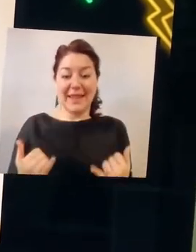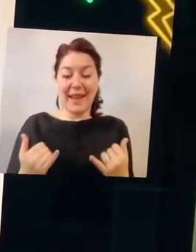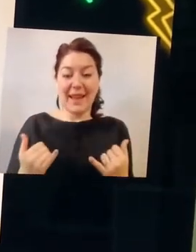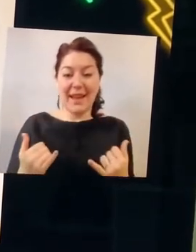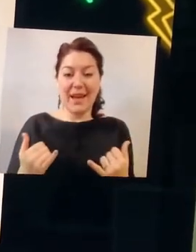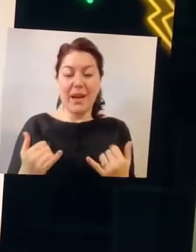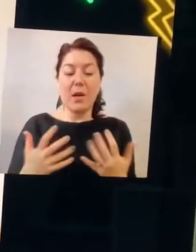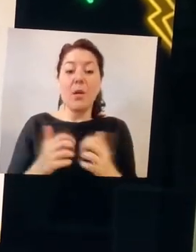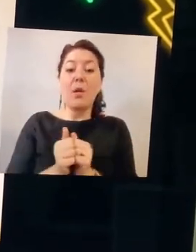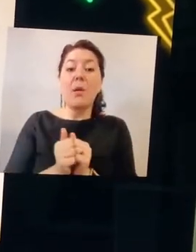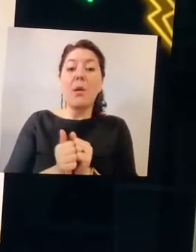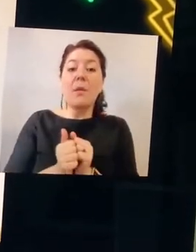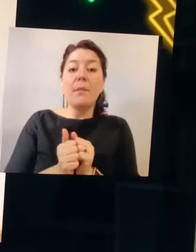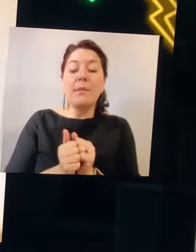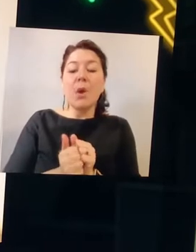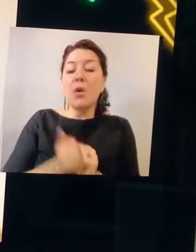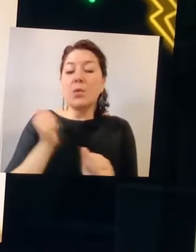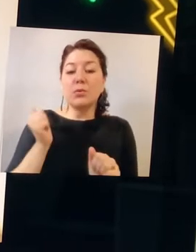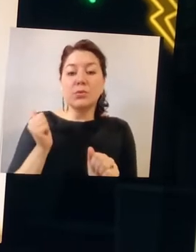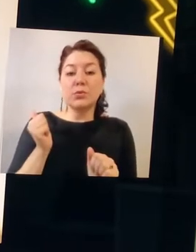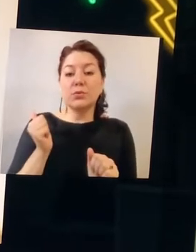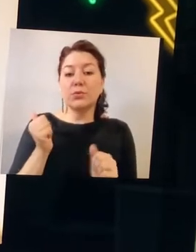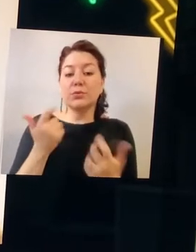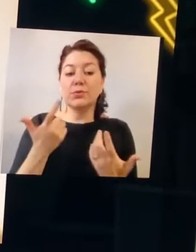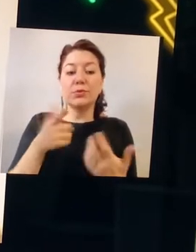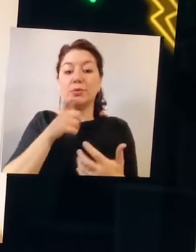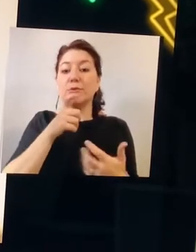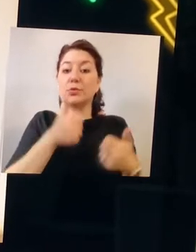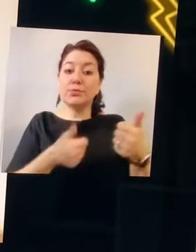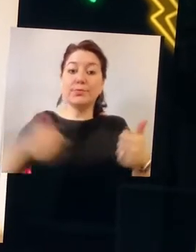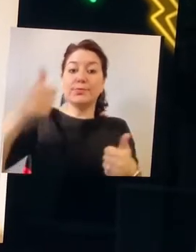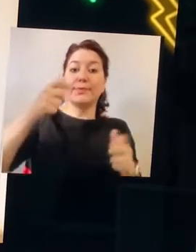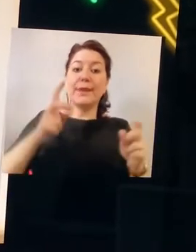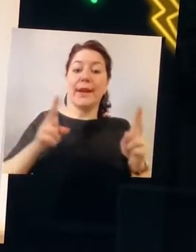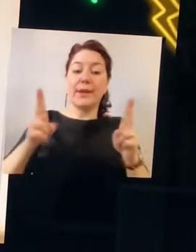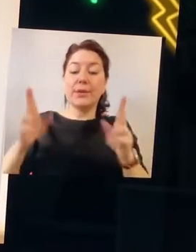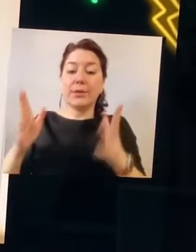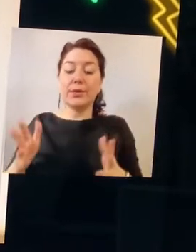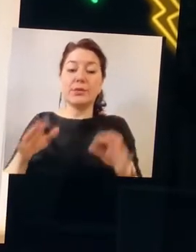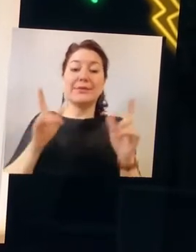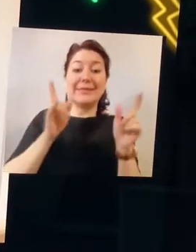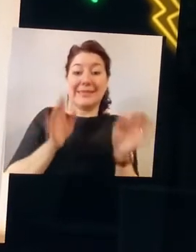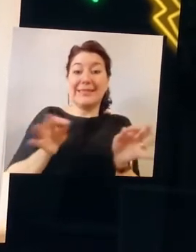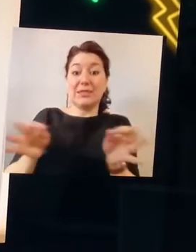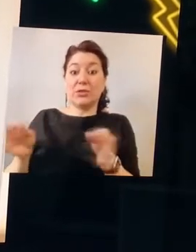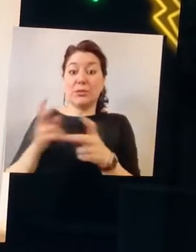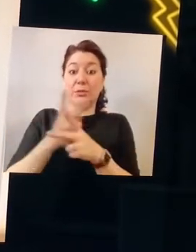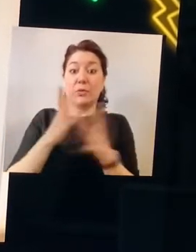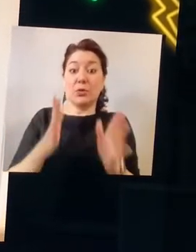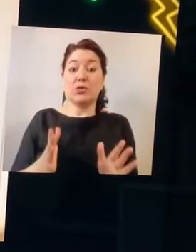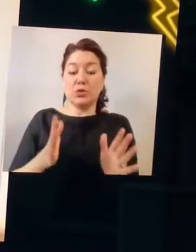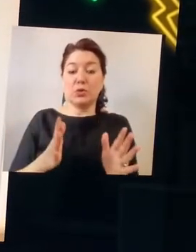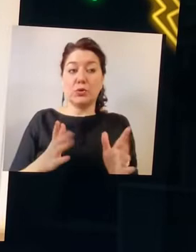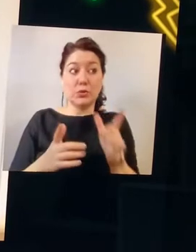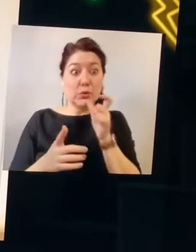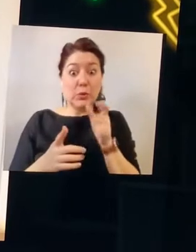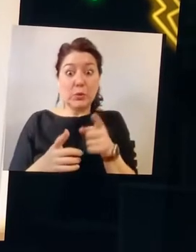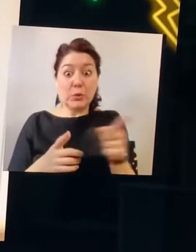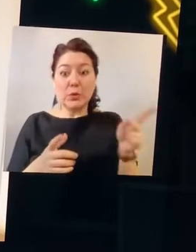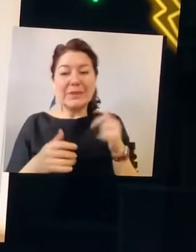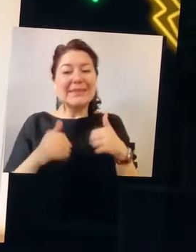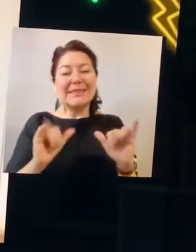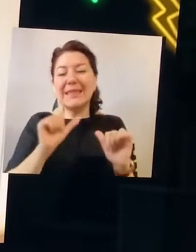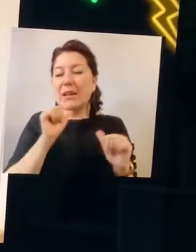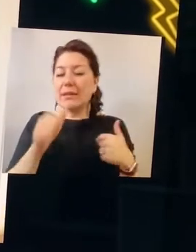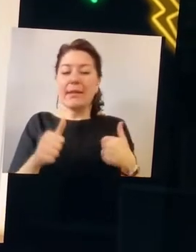majority of decision makers, editors, and publishers in mainstream media are still non-Latino.